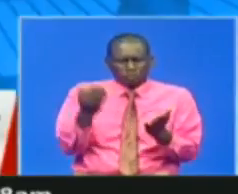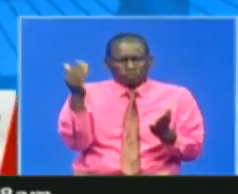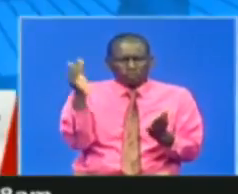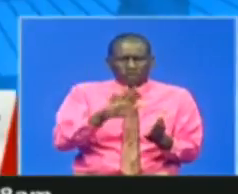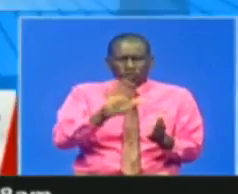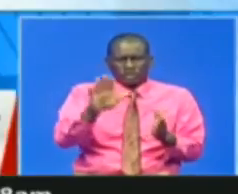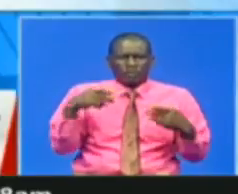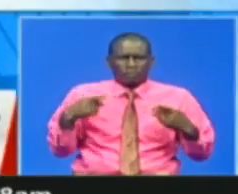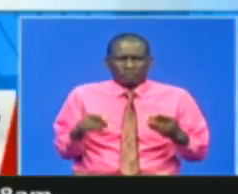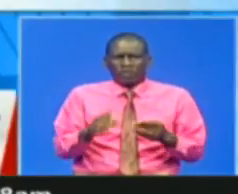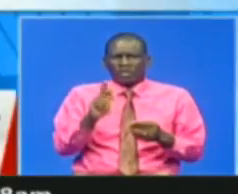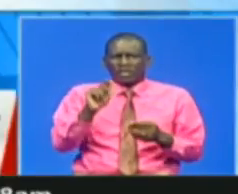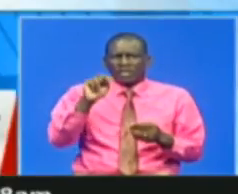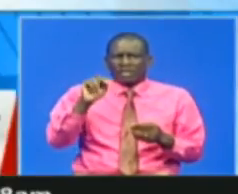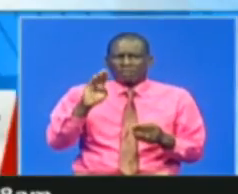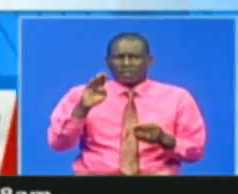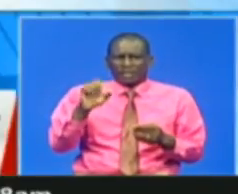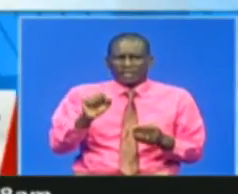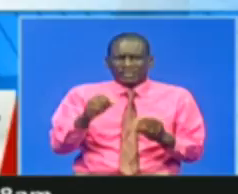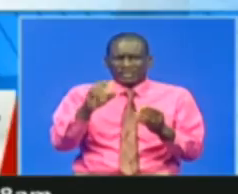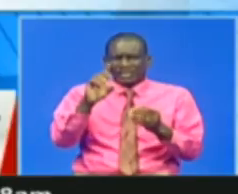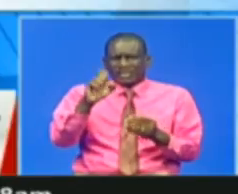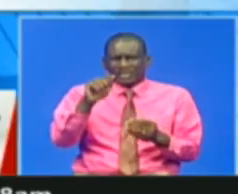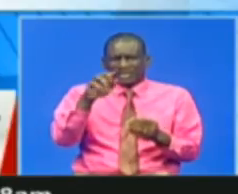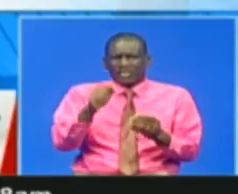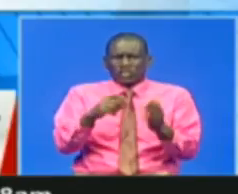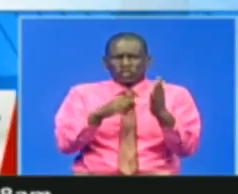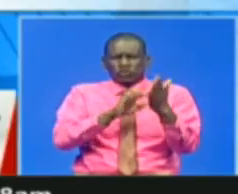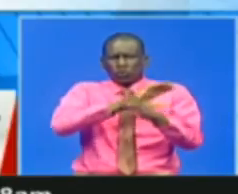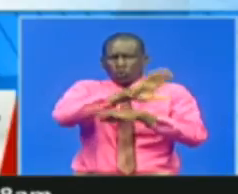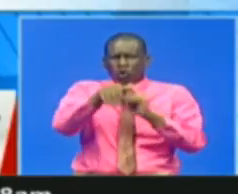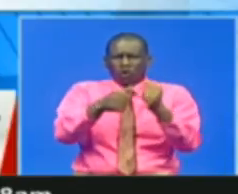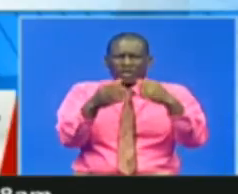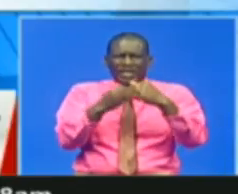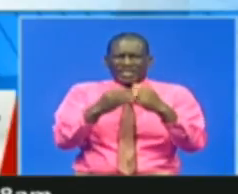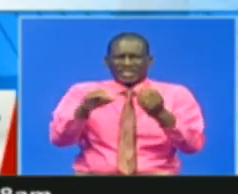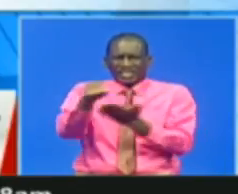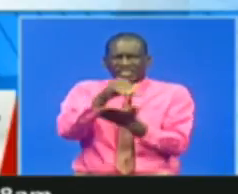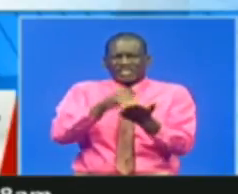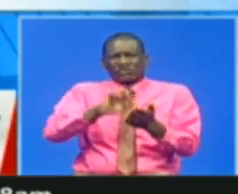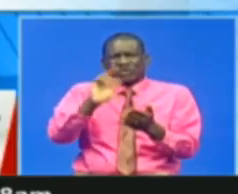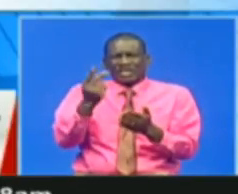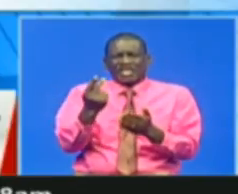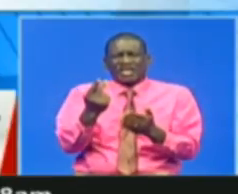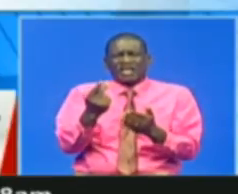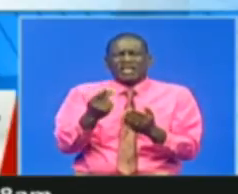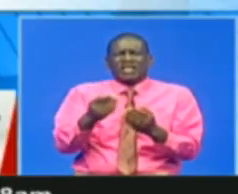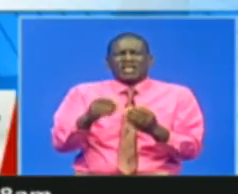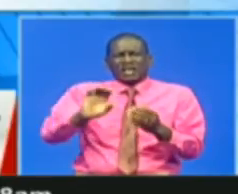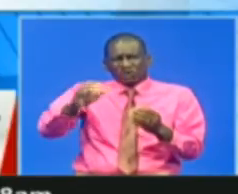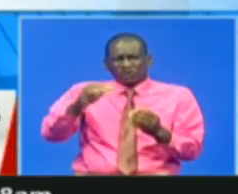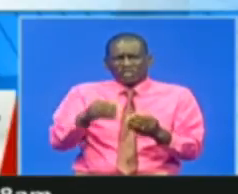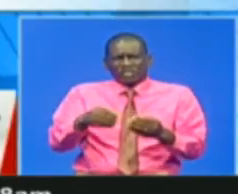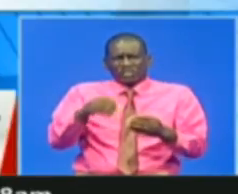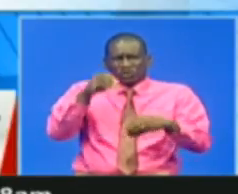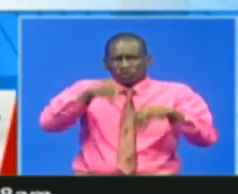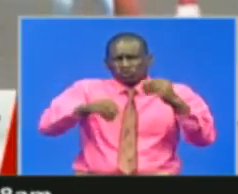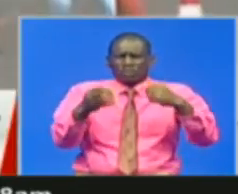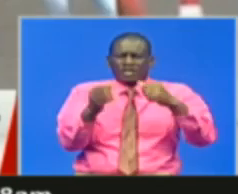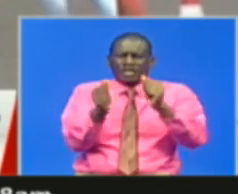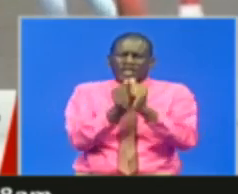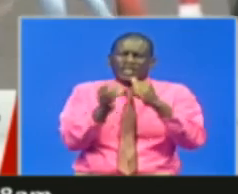people. KNBS data, however, shows that all eight Central Kenya counties account for a total of 18.4% of the national